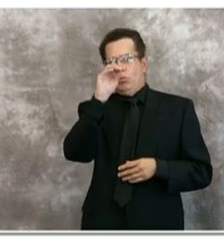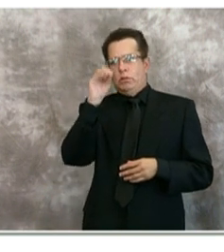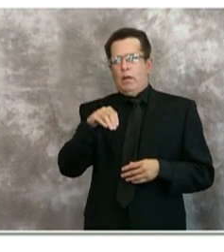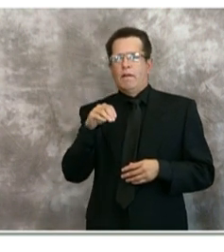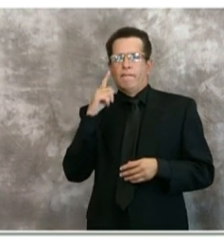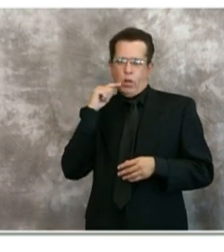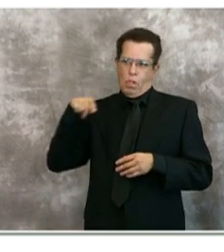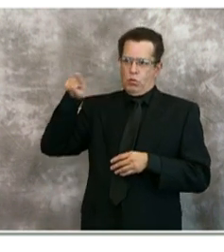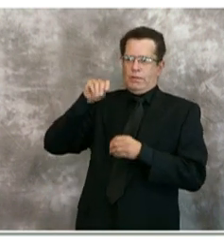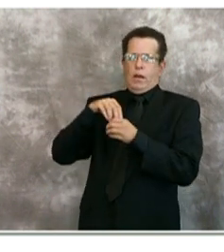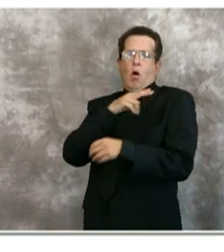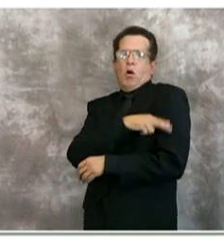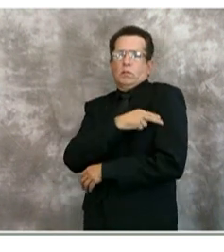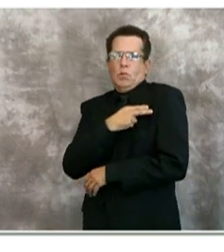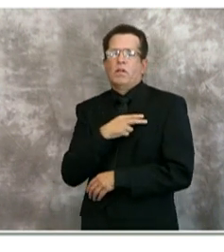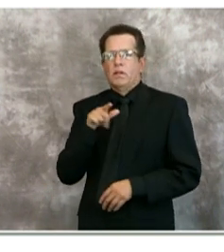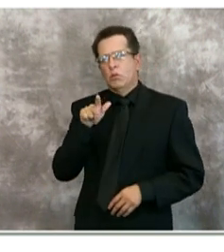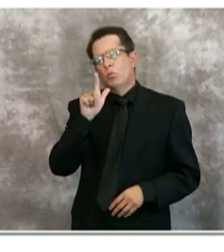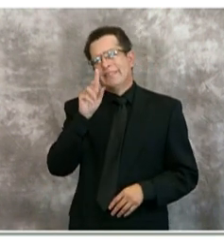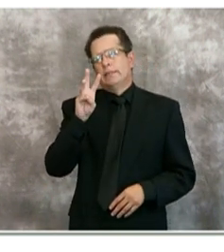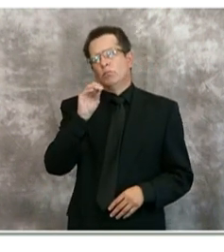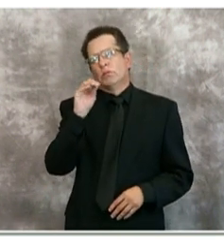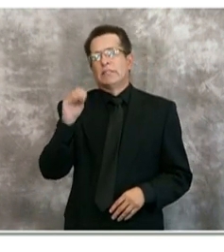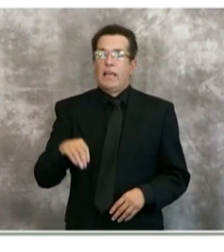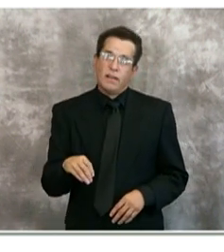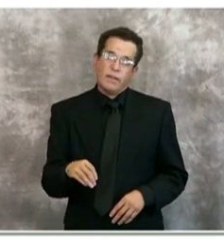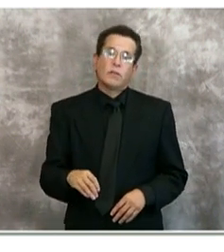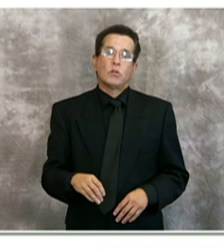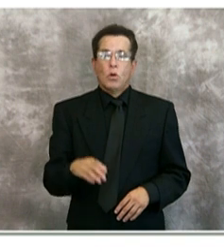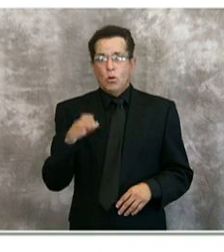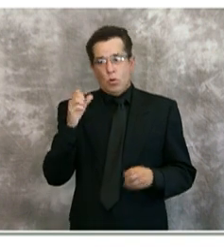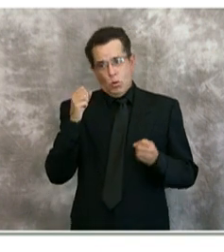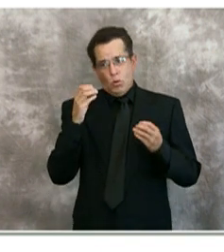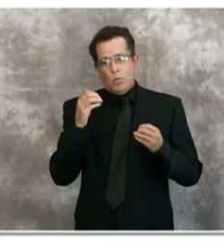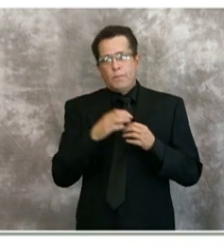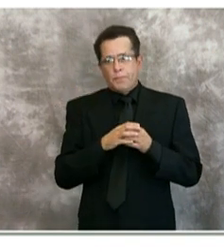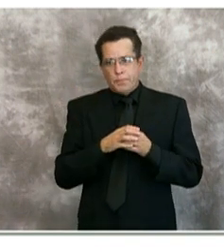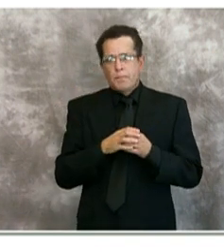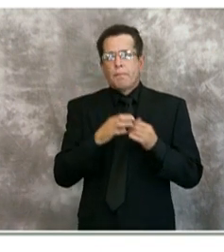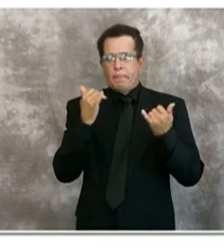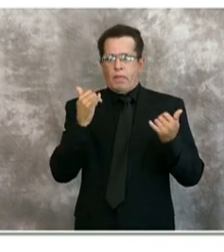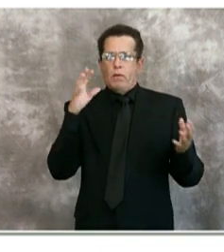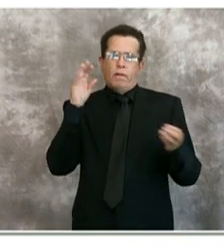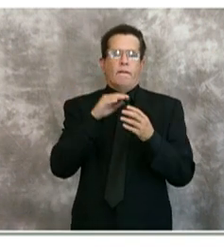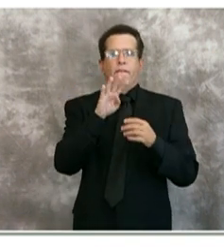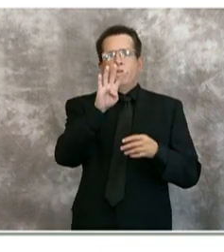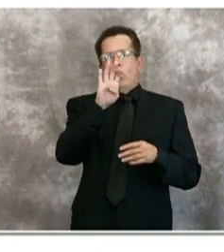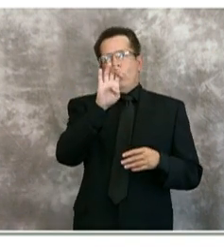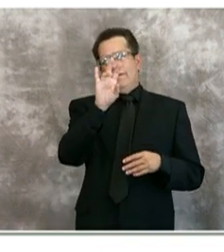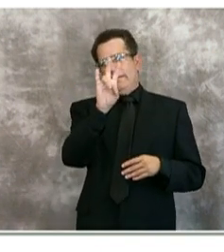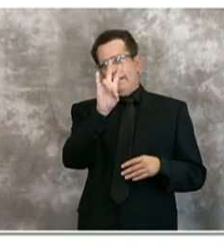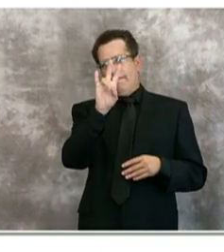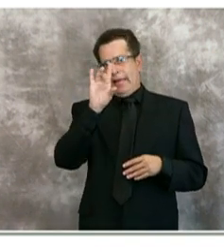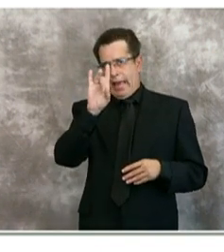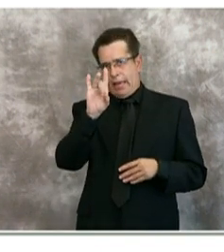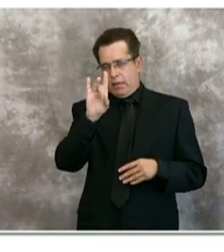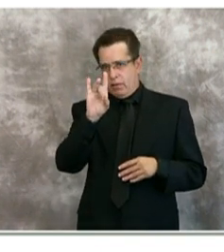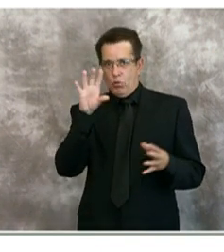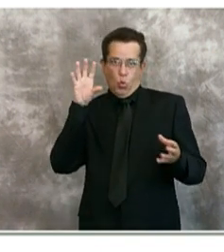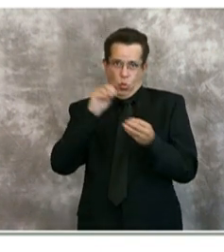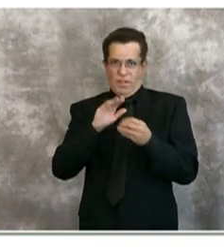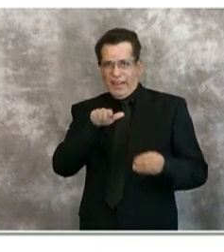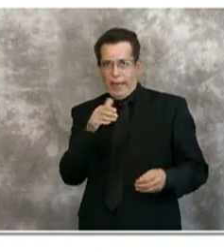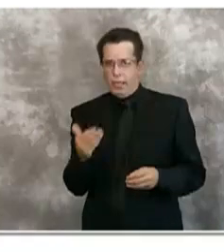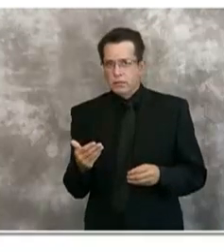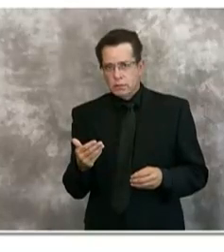of those hospitalized. So again, there are 478 total